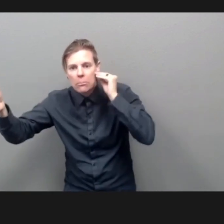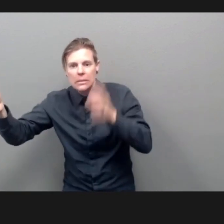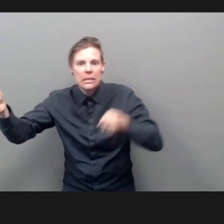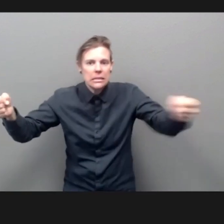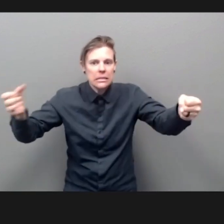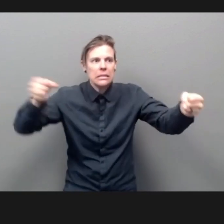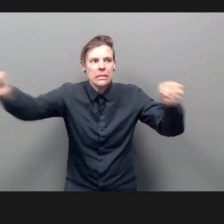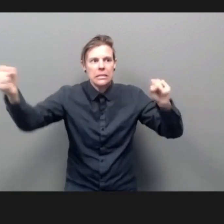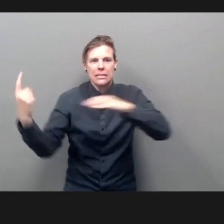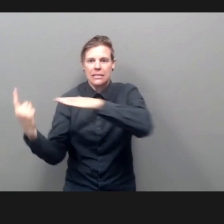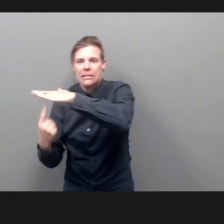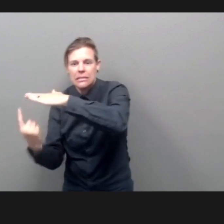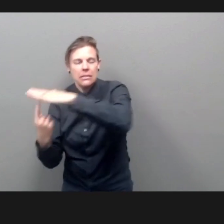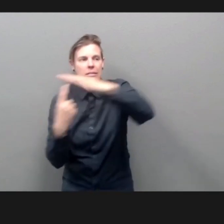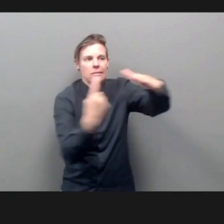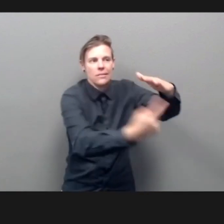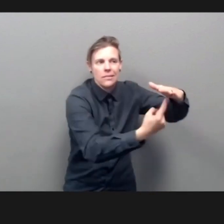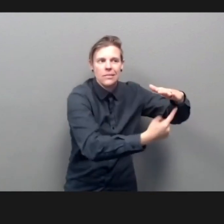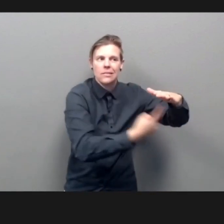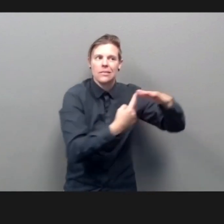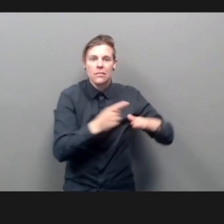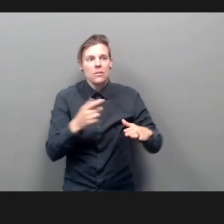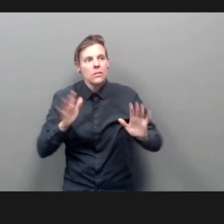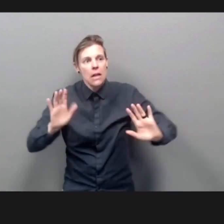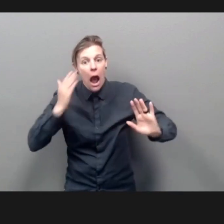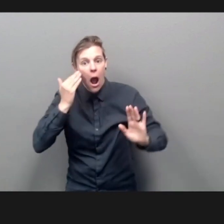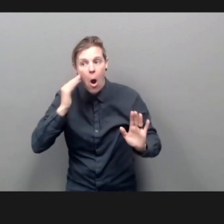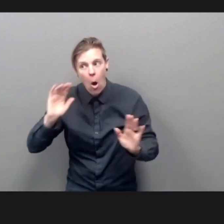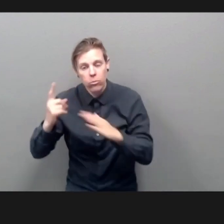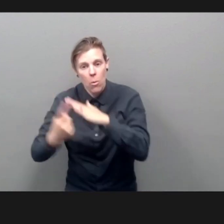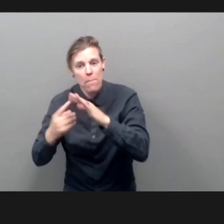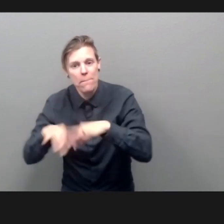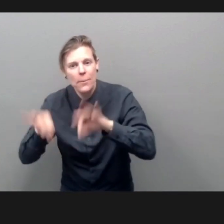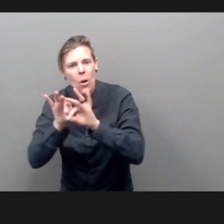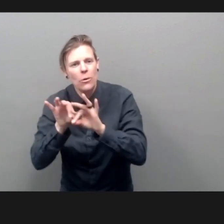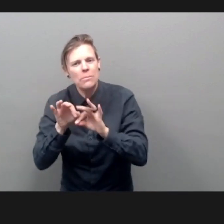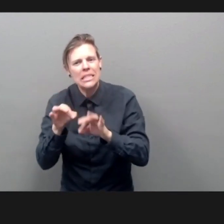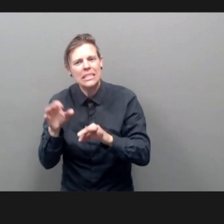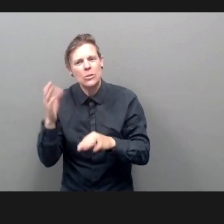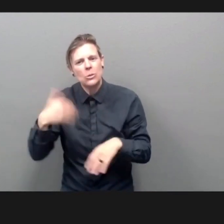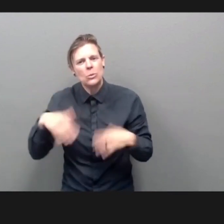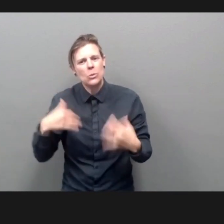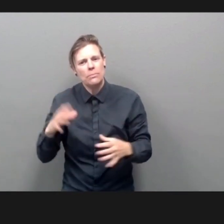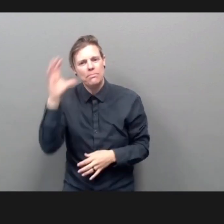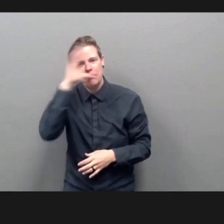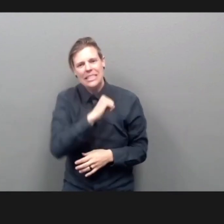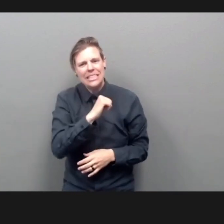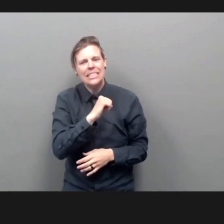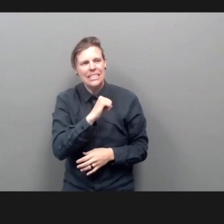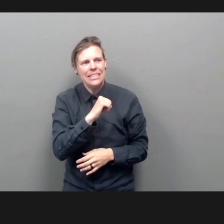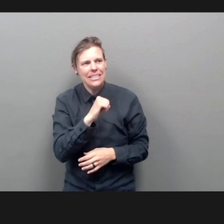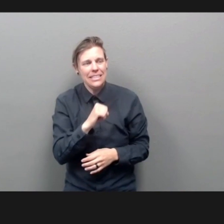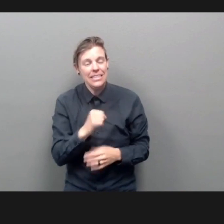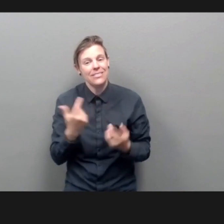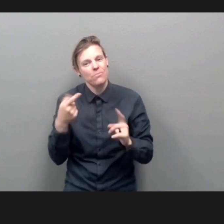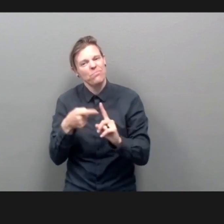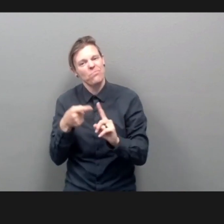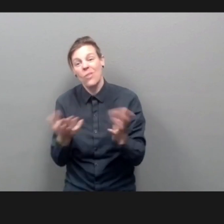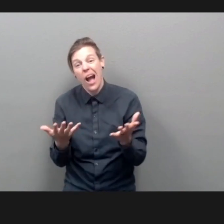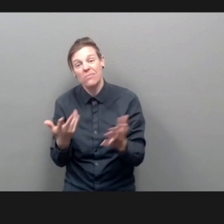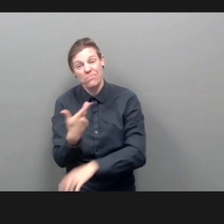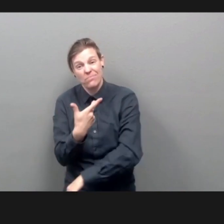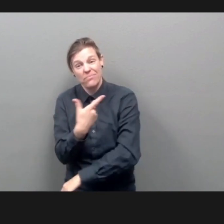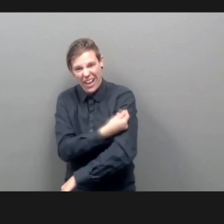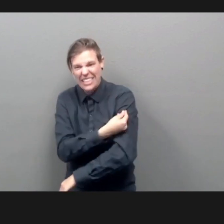that's critically important, that vaccines will save your life, that vaccines